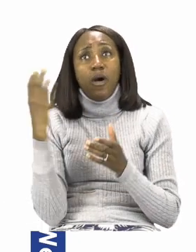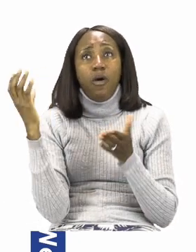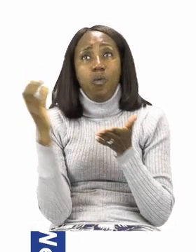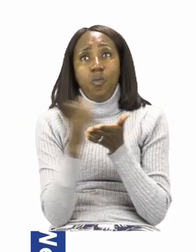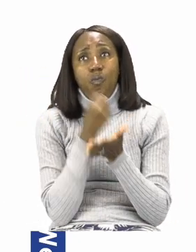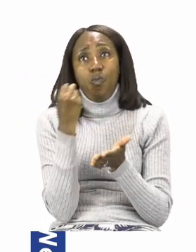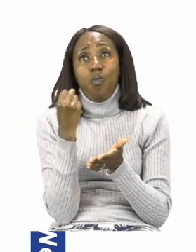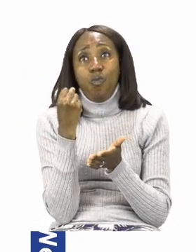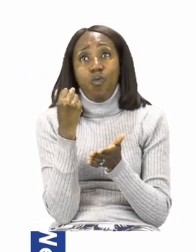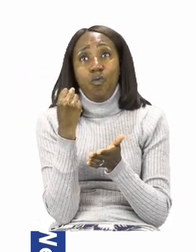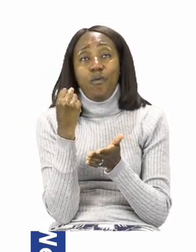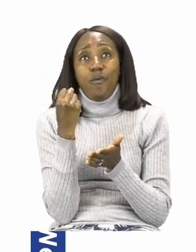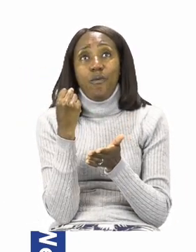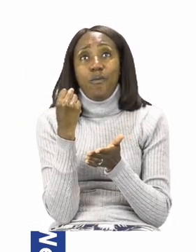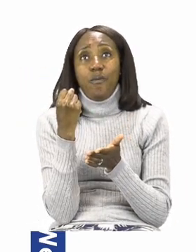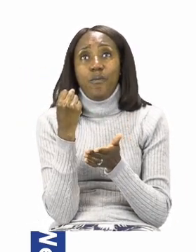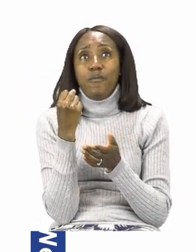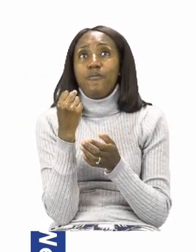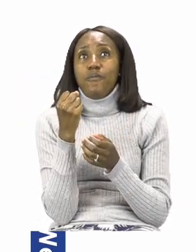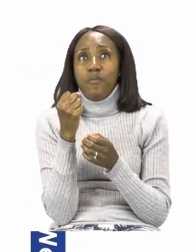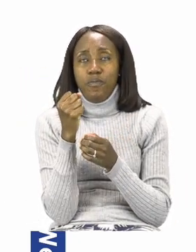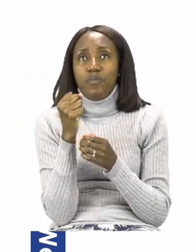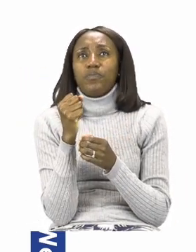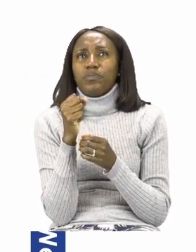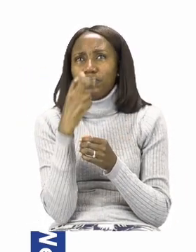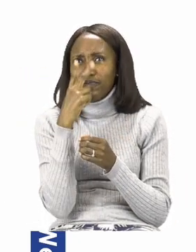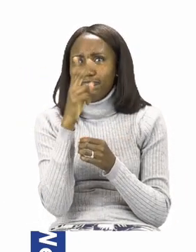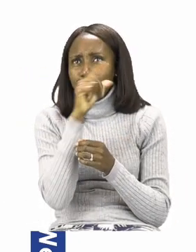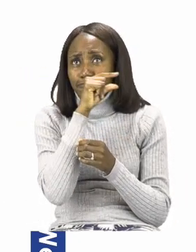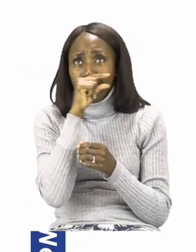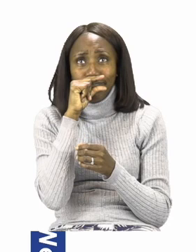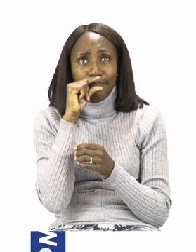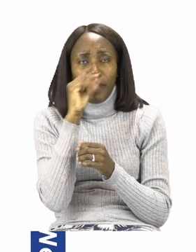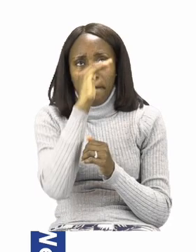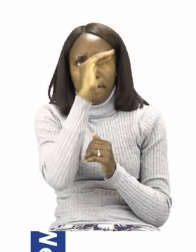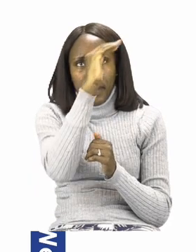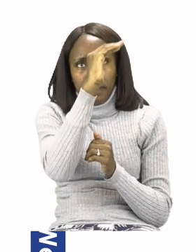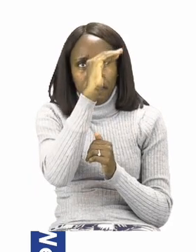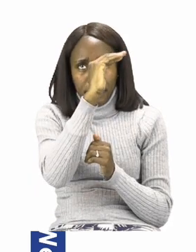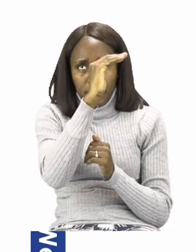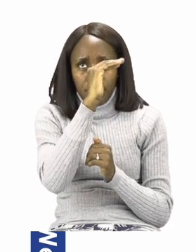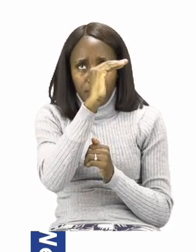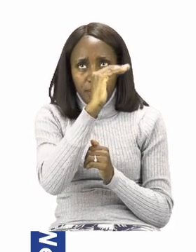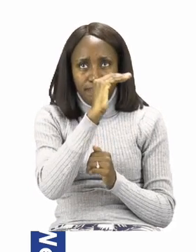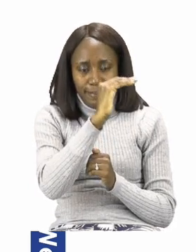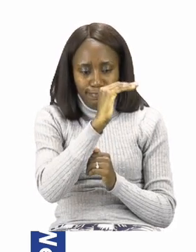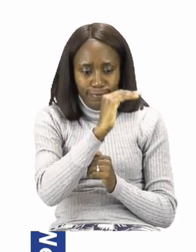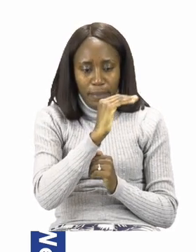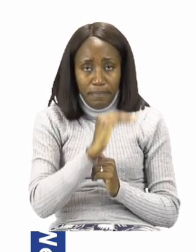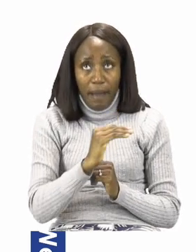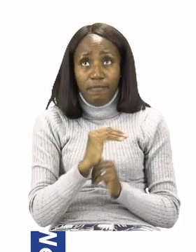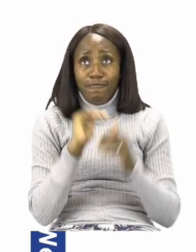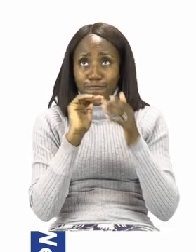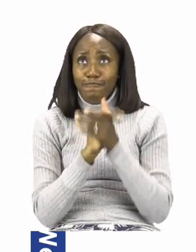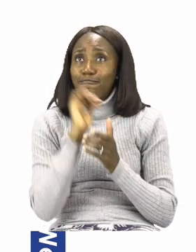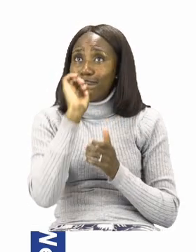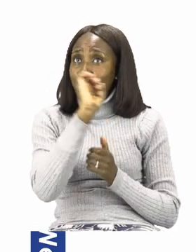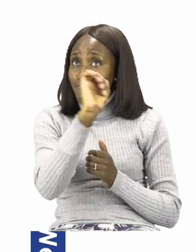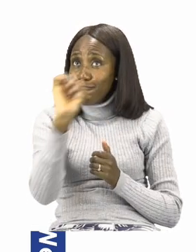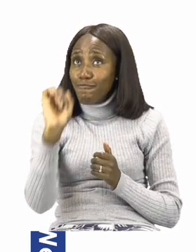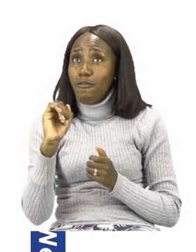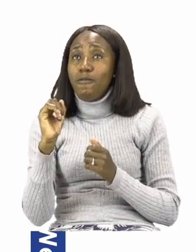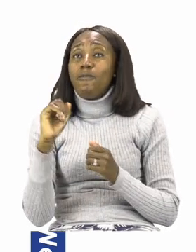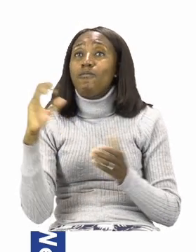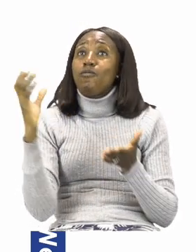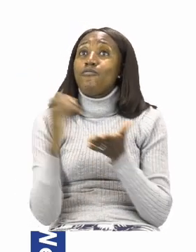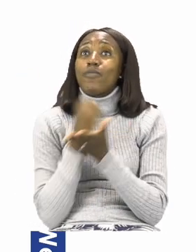So all these pictures of medals that you see there was won by your best friends. The key